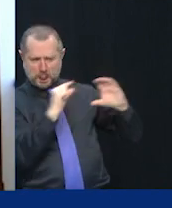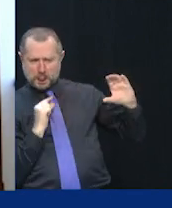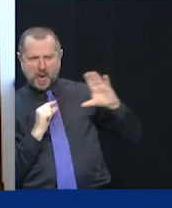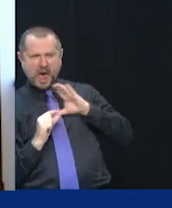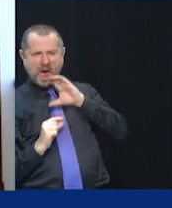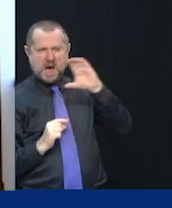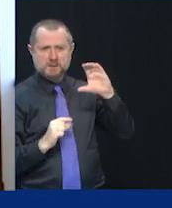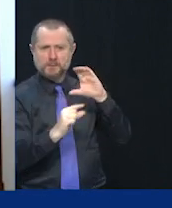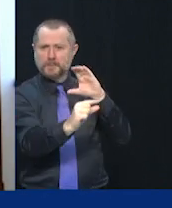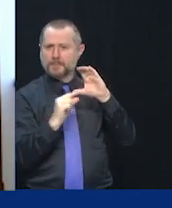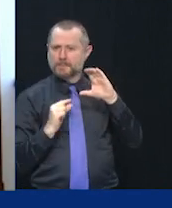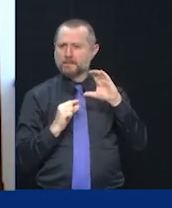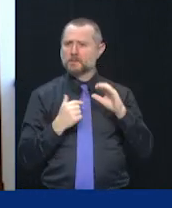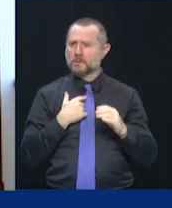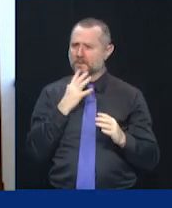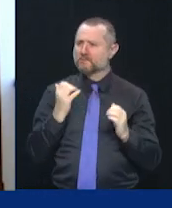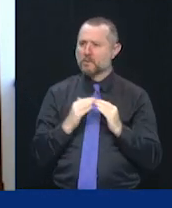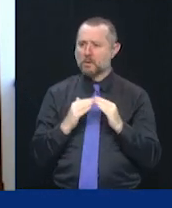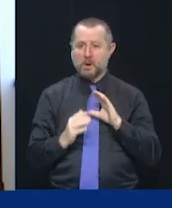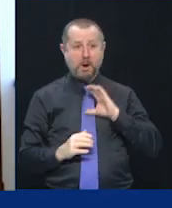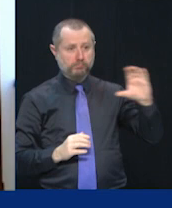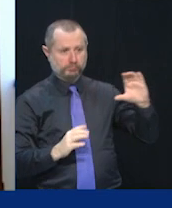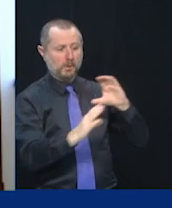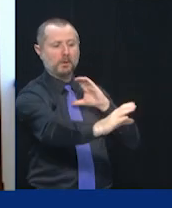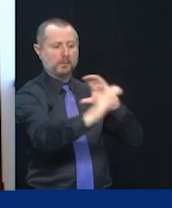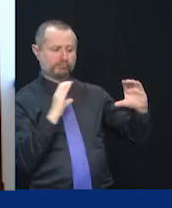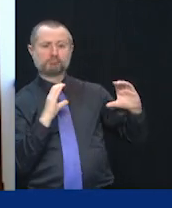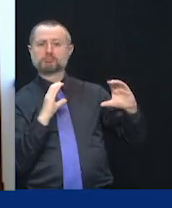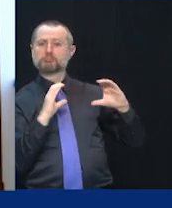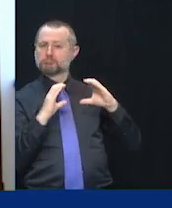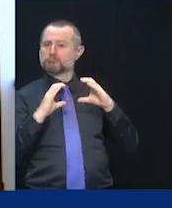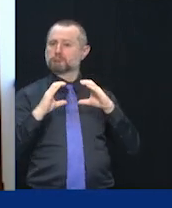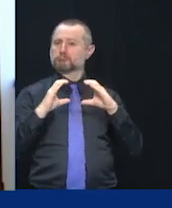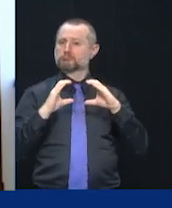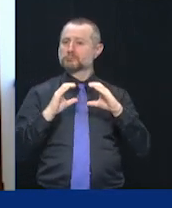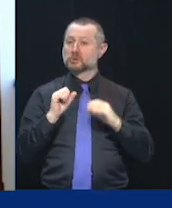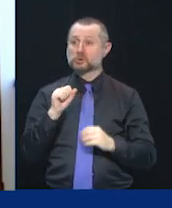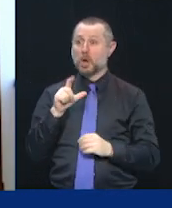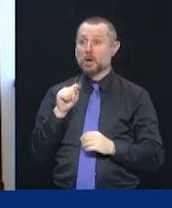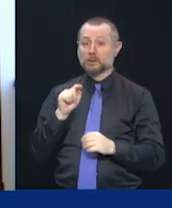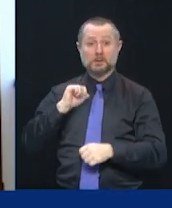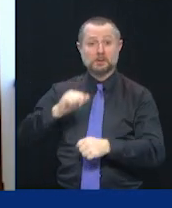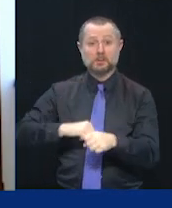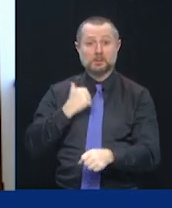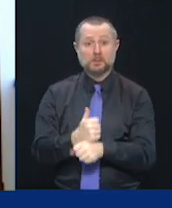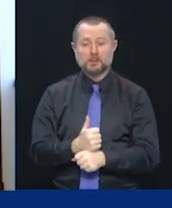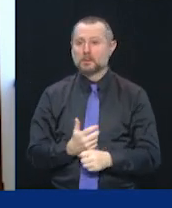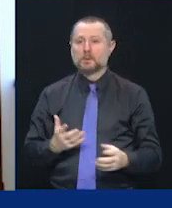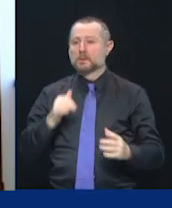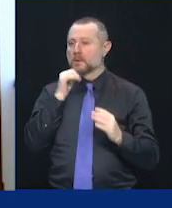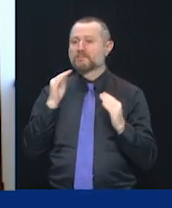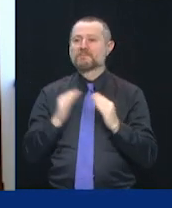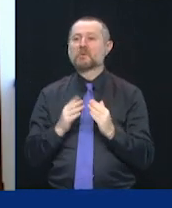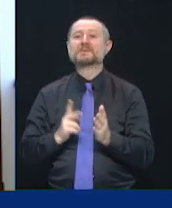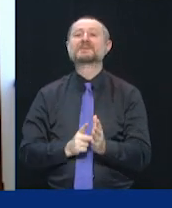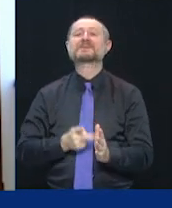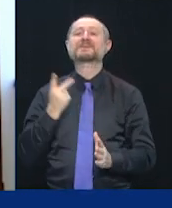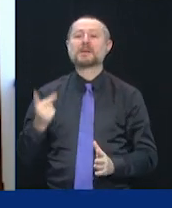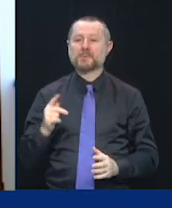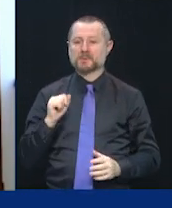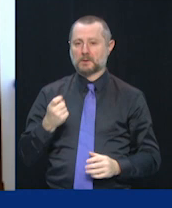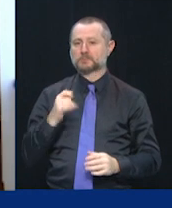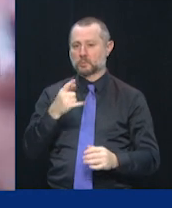fair deal. But this deduction cap made that deal a very unfair deal. Double taxation, as you rightfully point